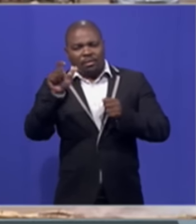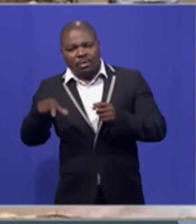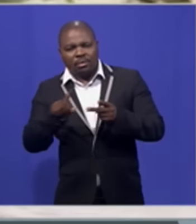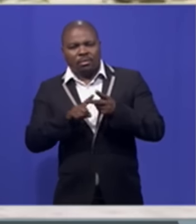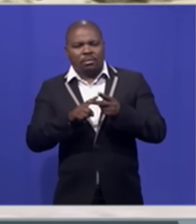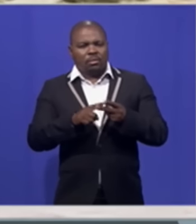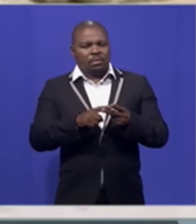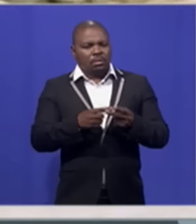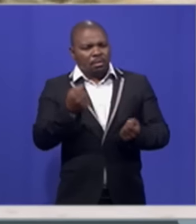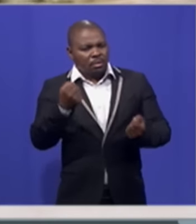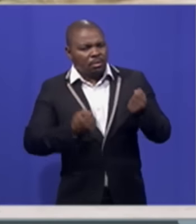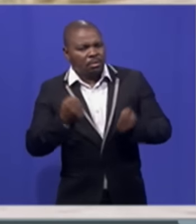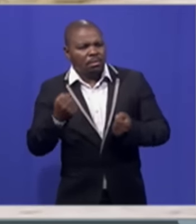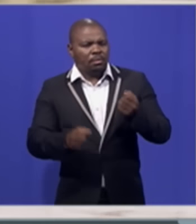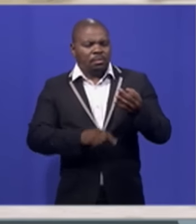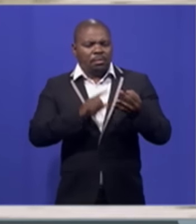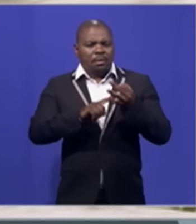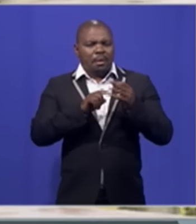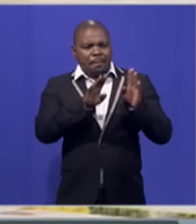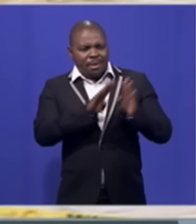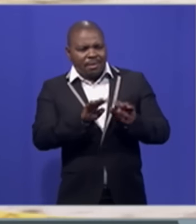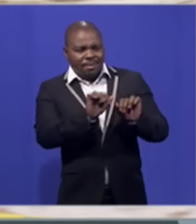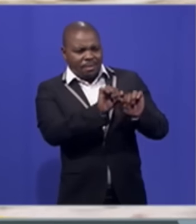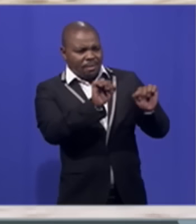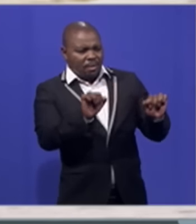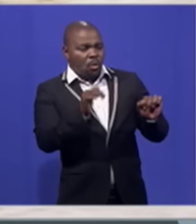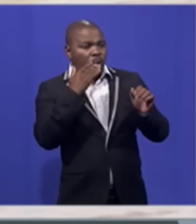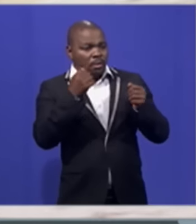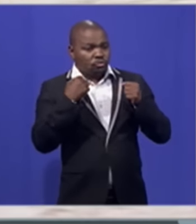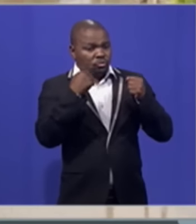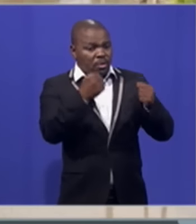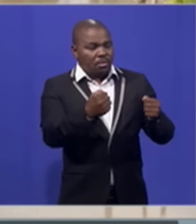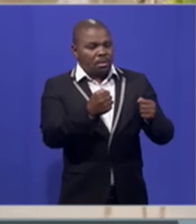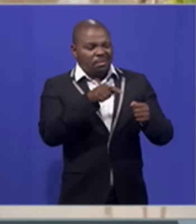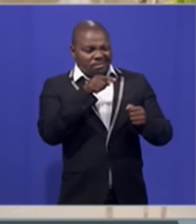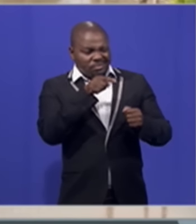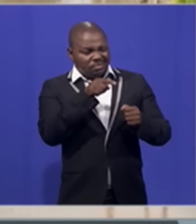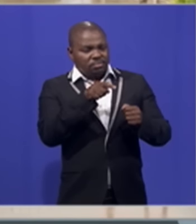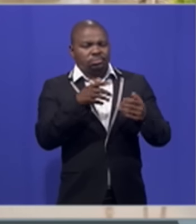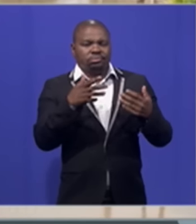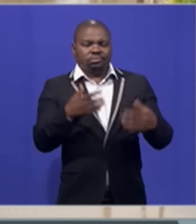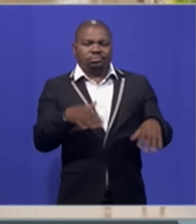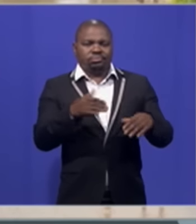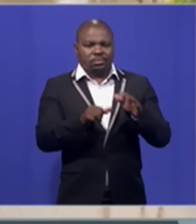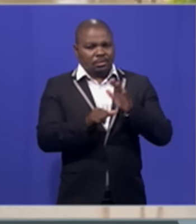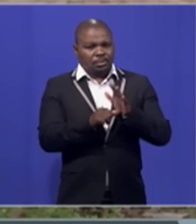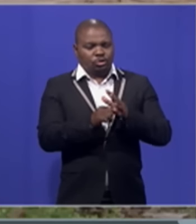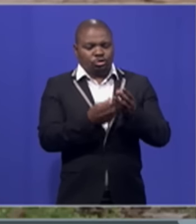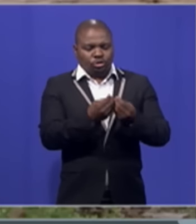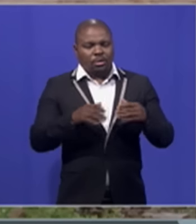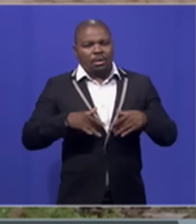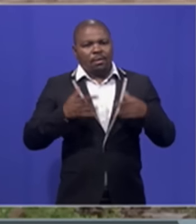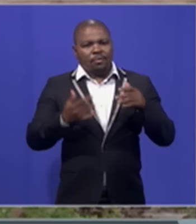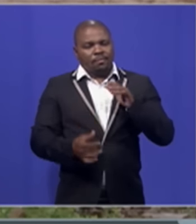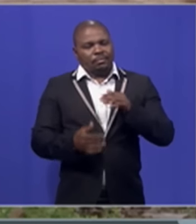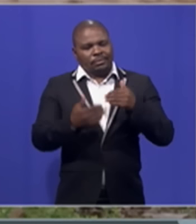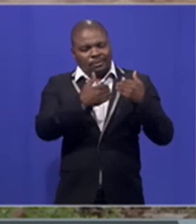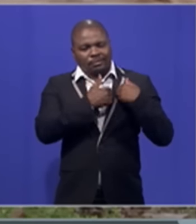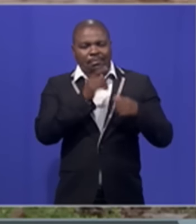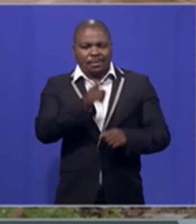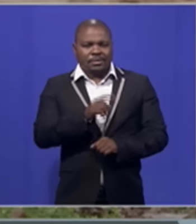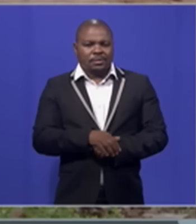vehicles, as well as their behavior on the road is such that it saves the lives of children. So I'm